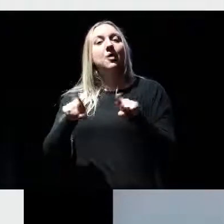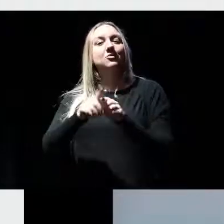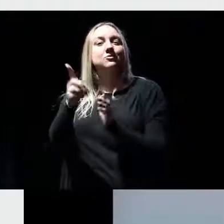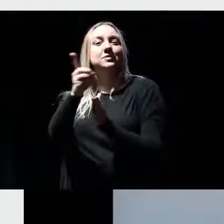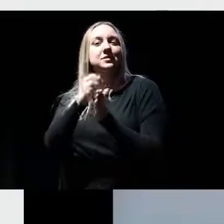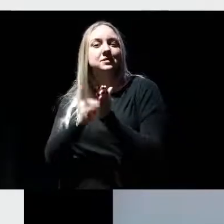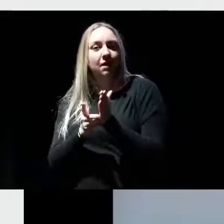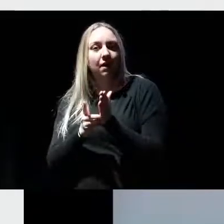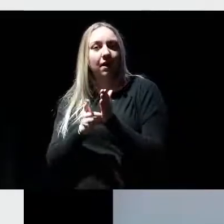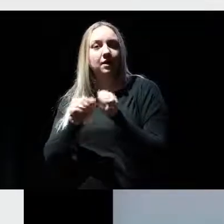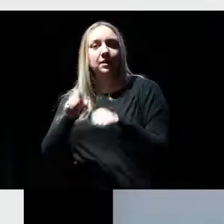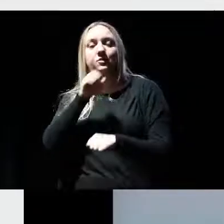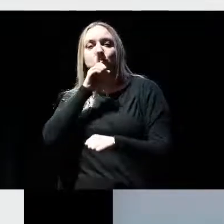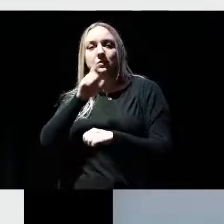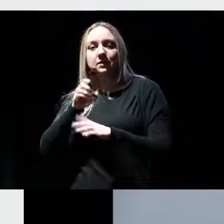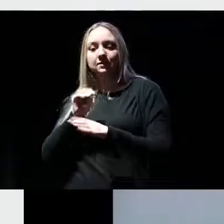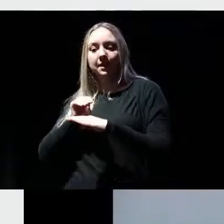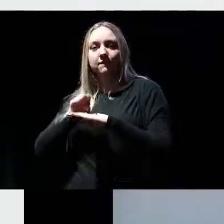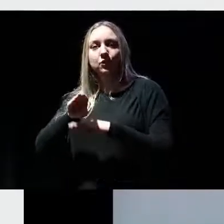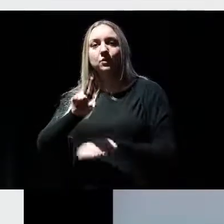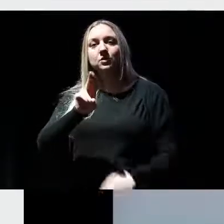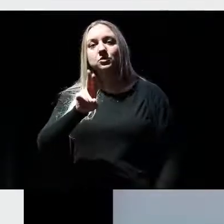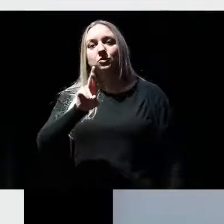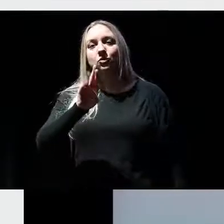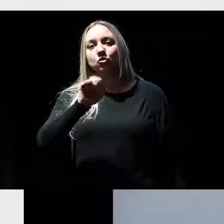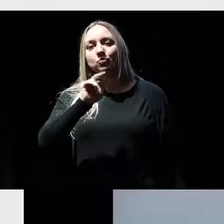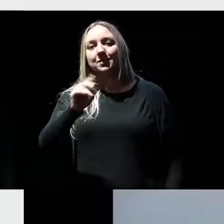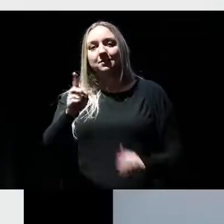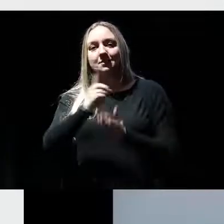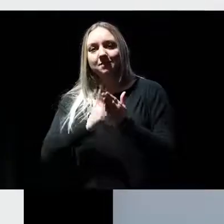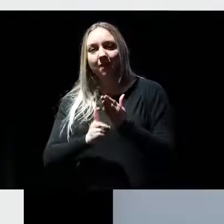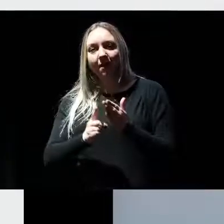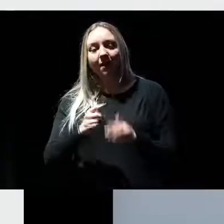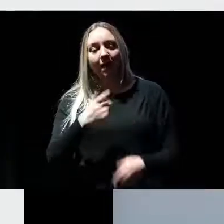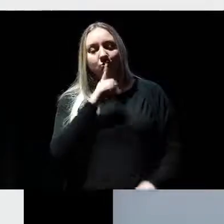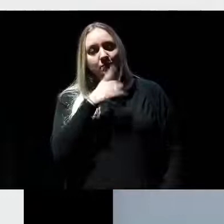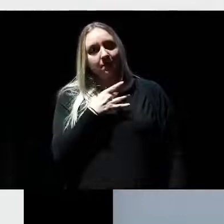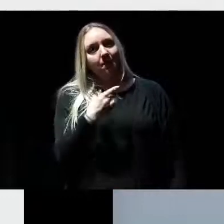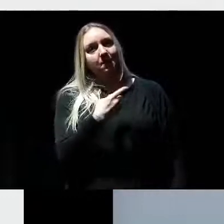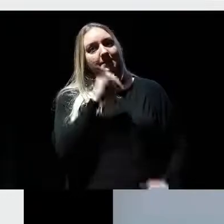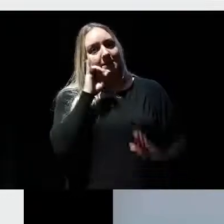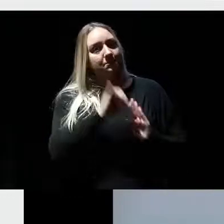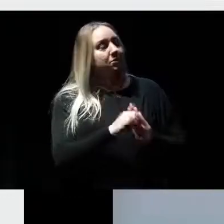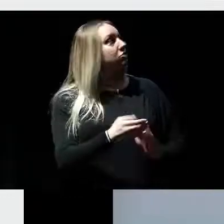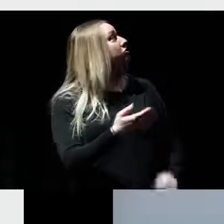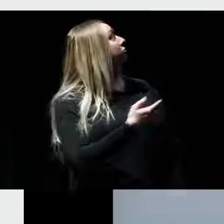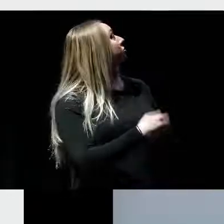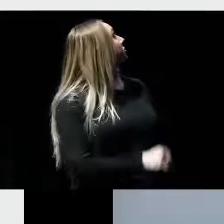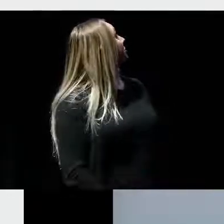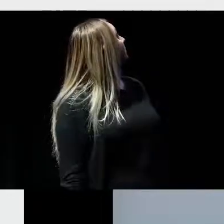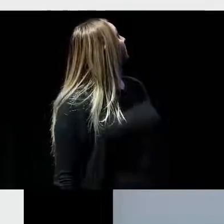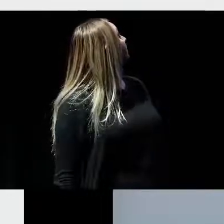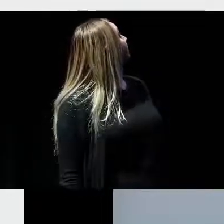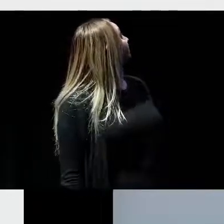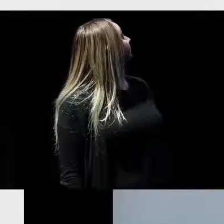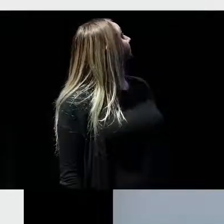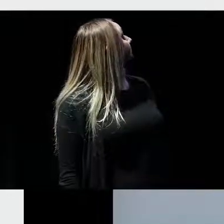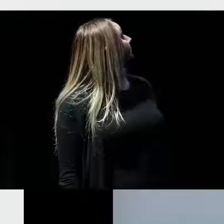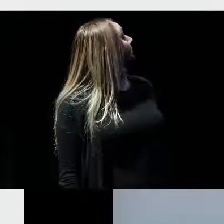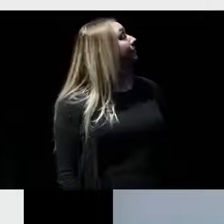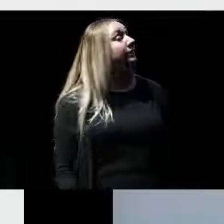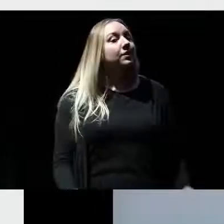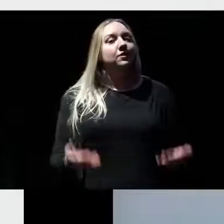at the same time. This is one of the images that I probably like the most, because in this image you start to see the